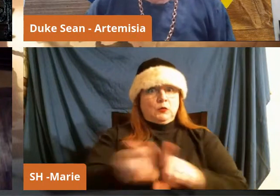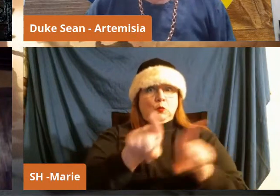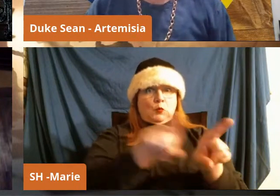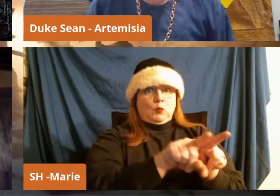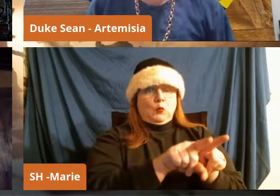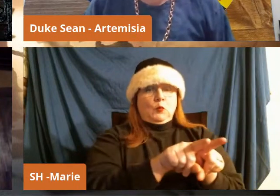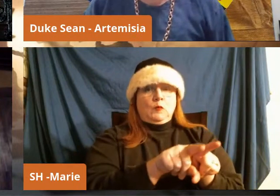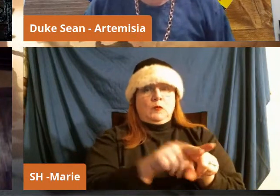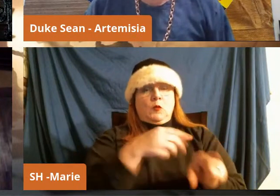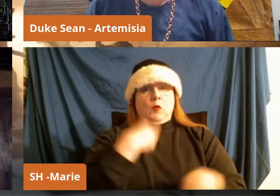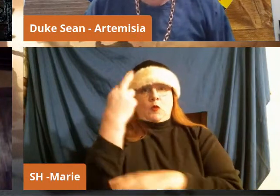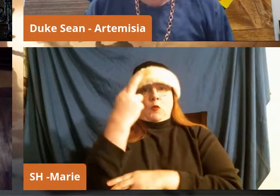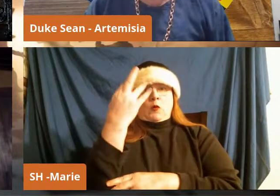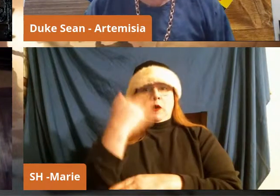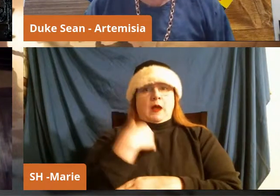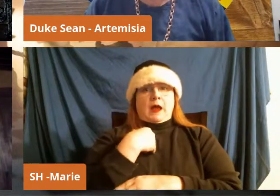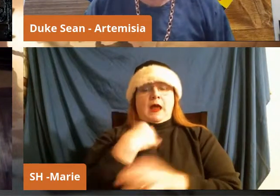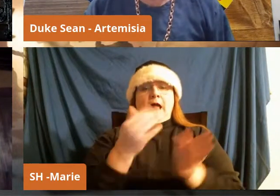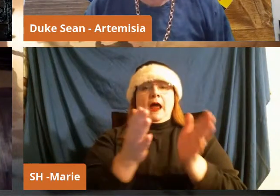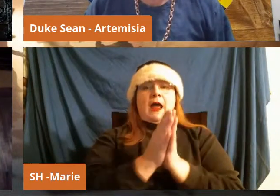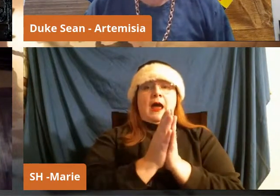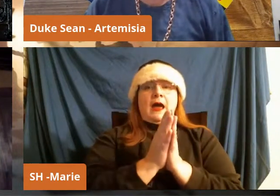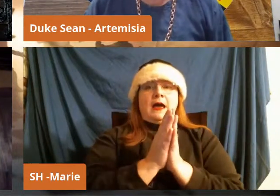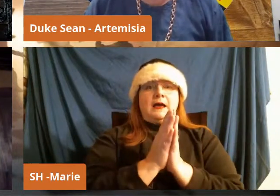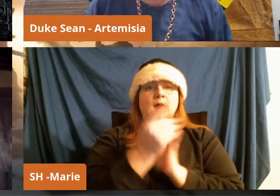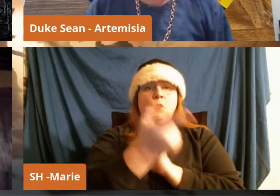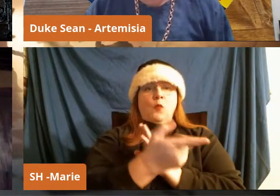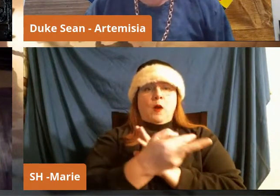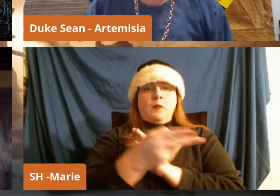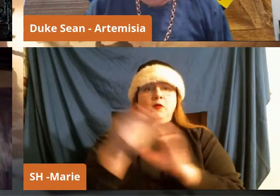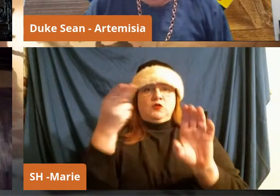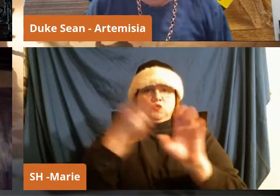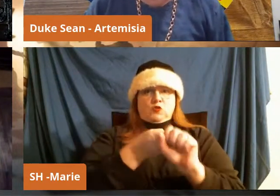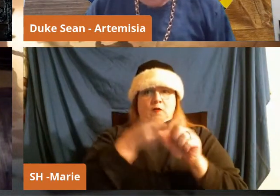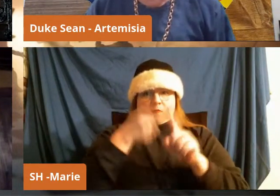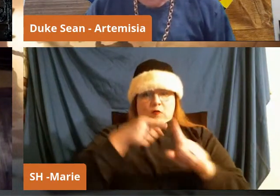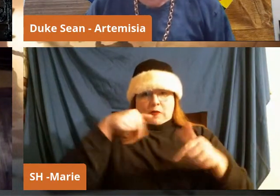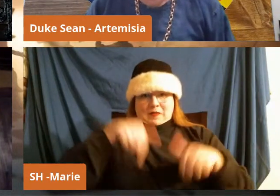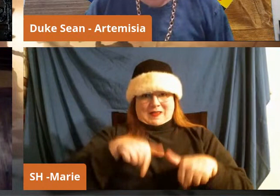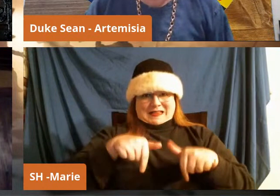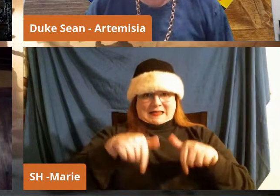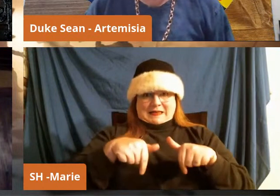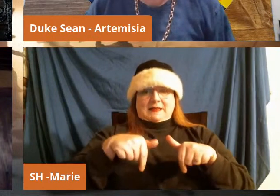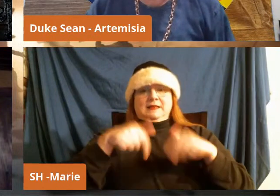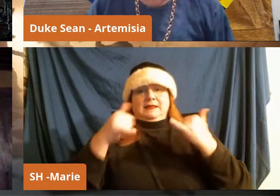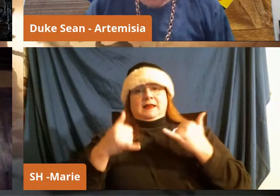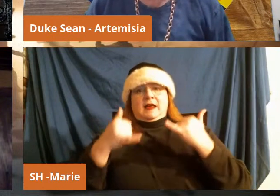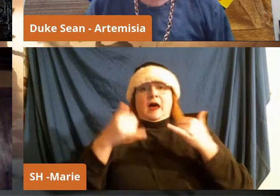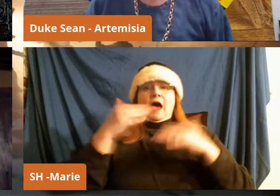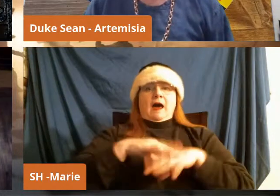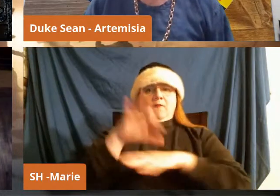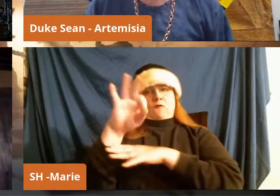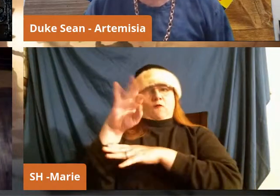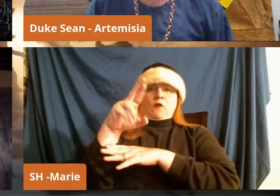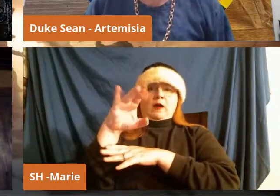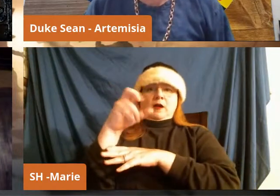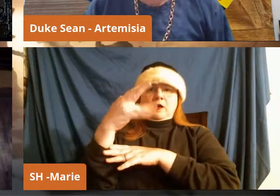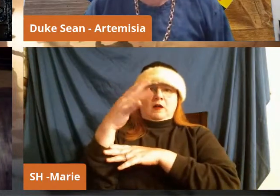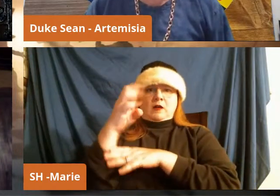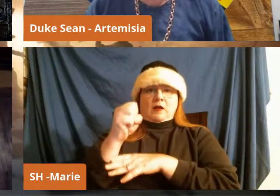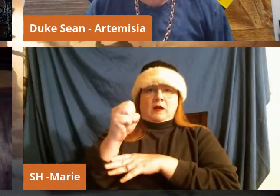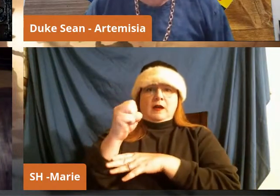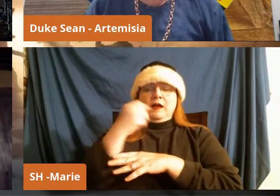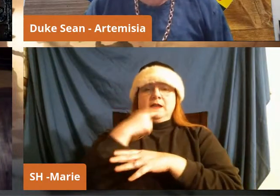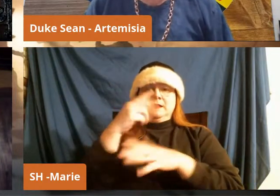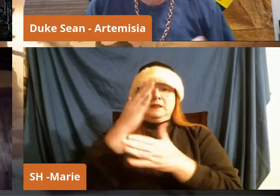And one of the reasons that I'd asked Robert to join me for this particular episode on franchise. This is the